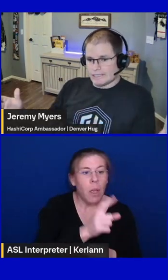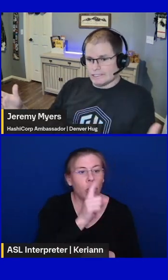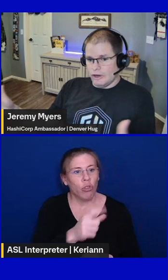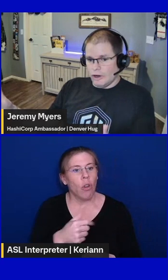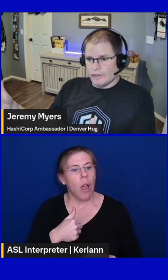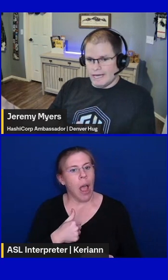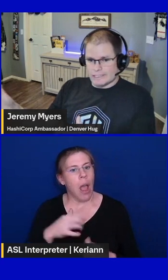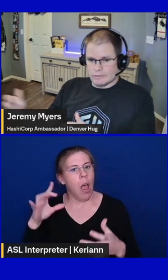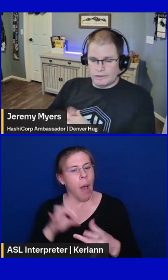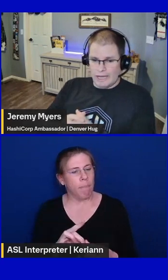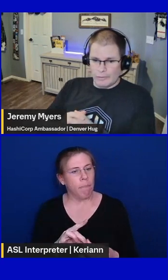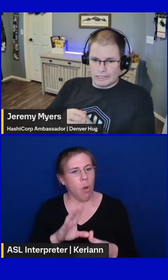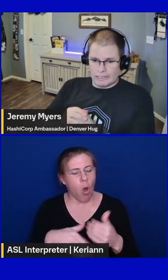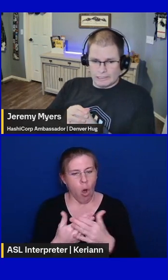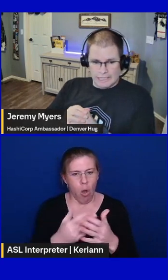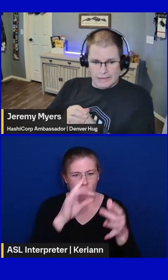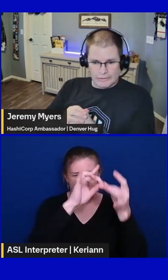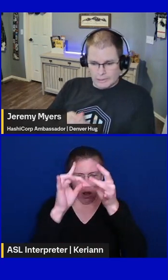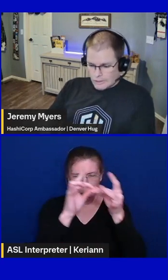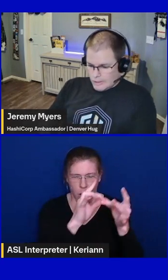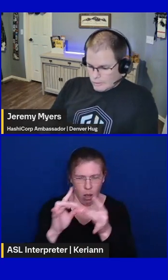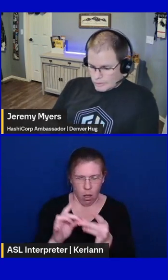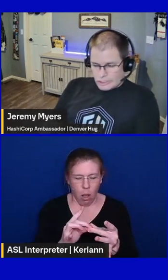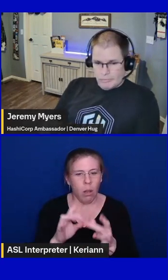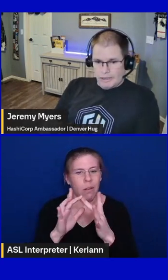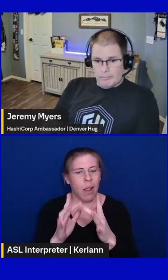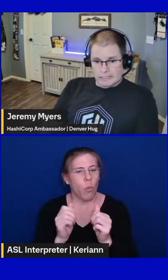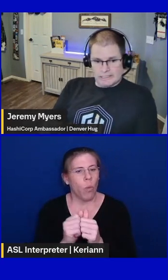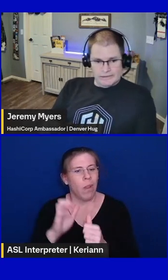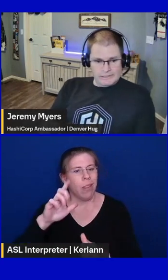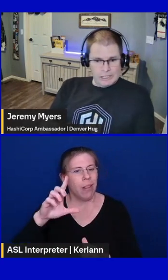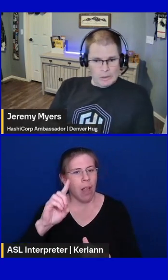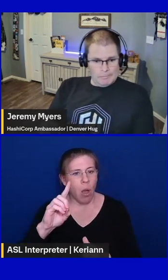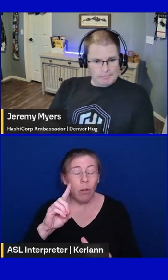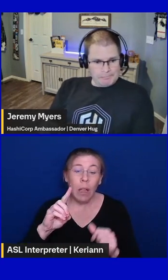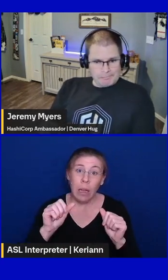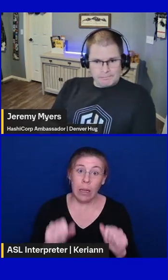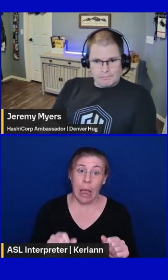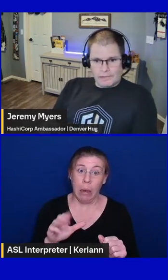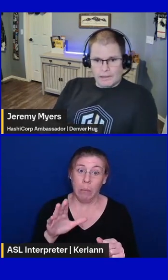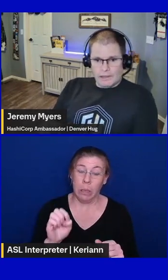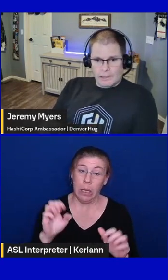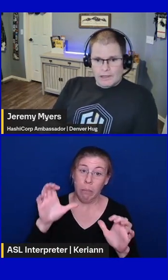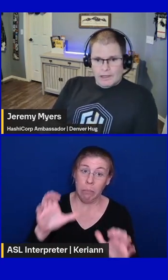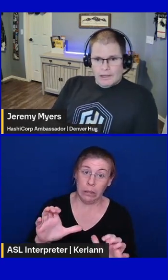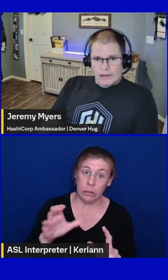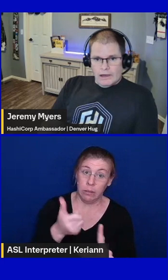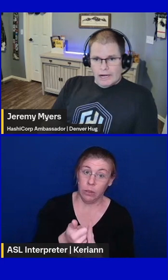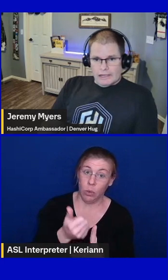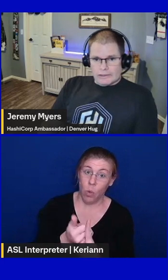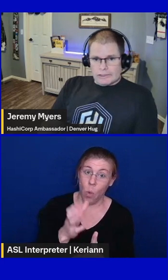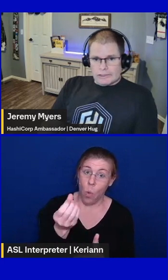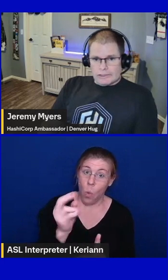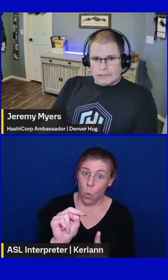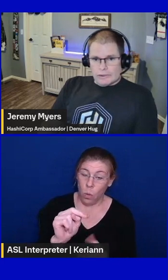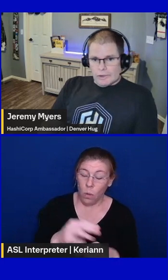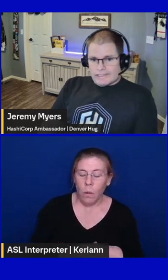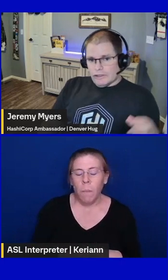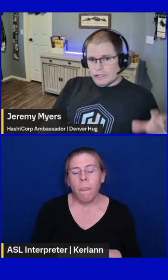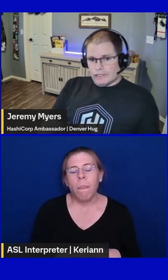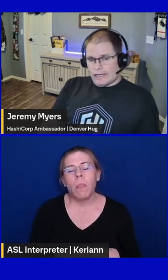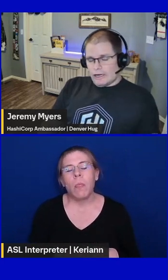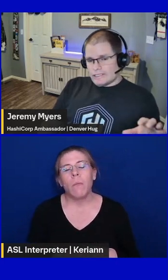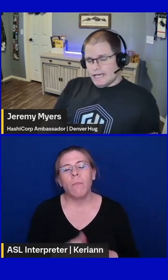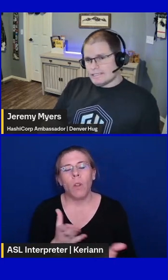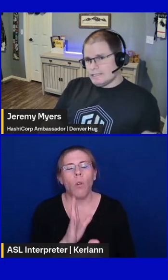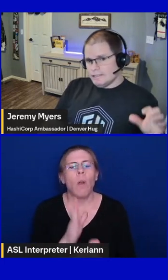fact connected all the dots with networking in the cloud, which can be a beast of its own. All right, so what